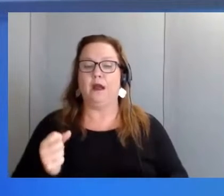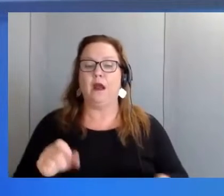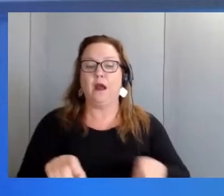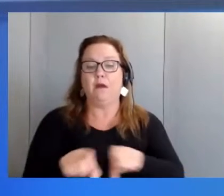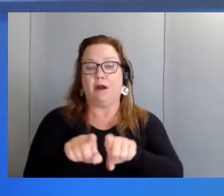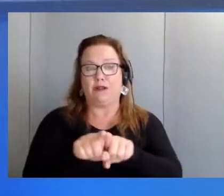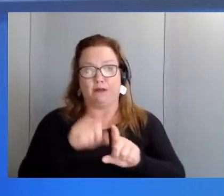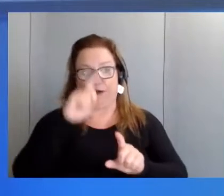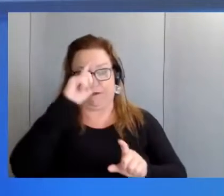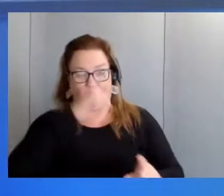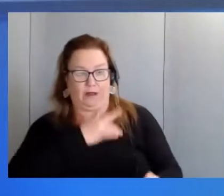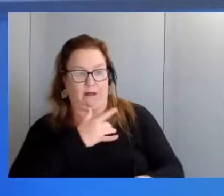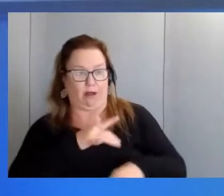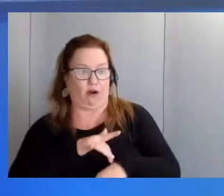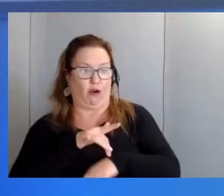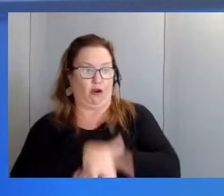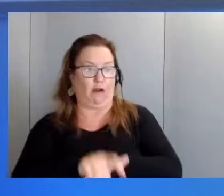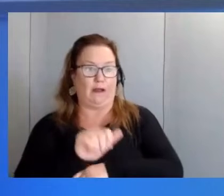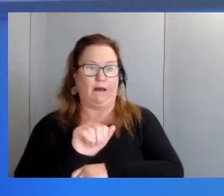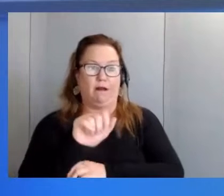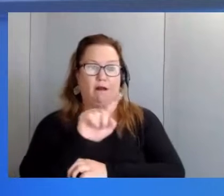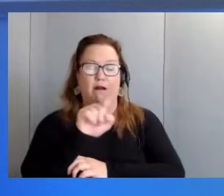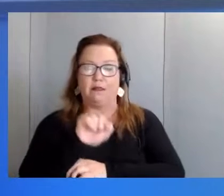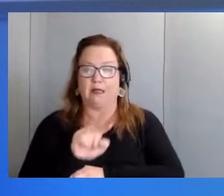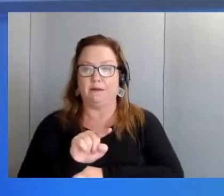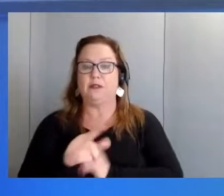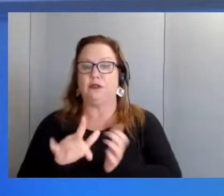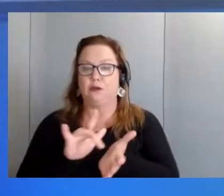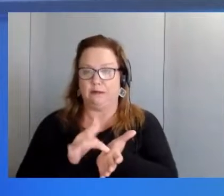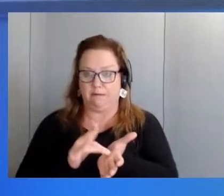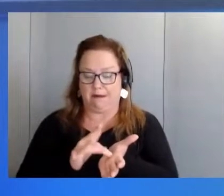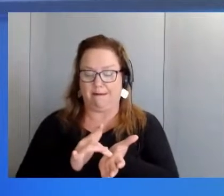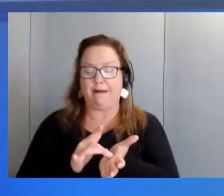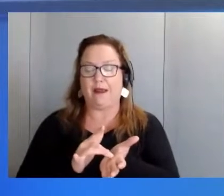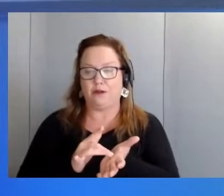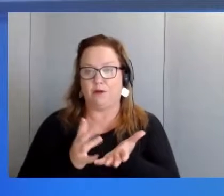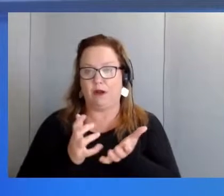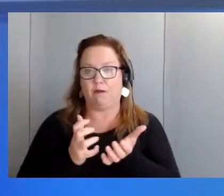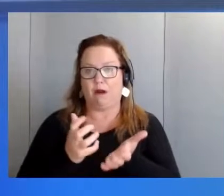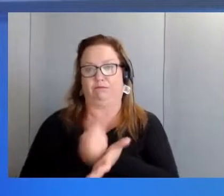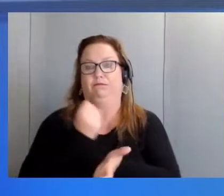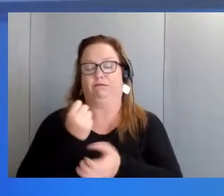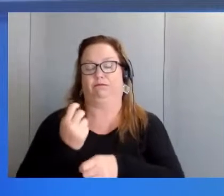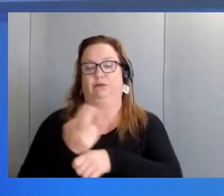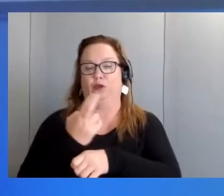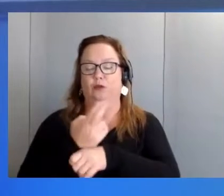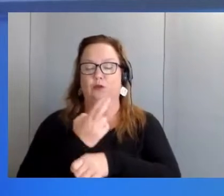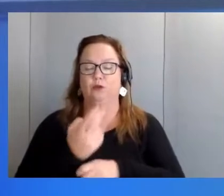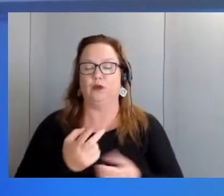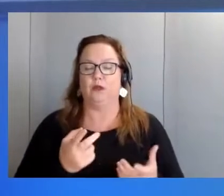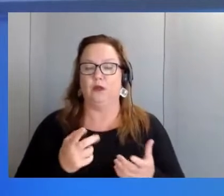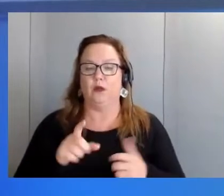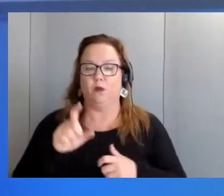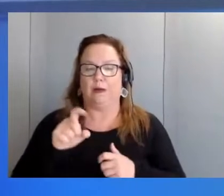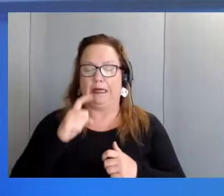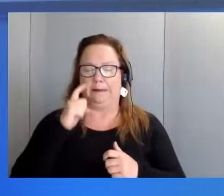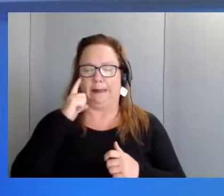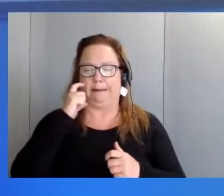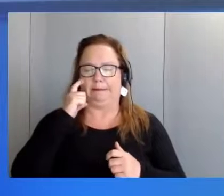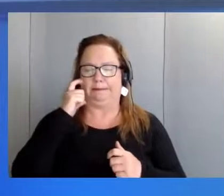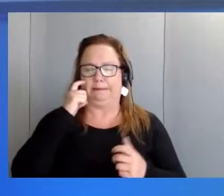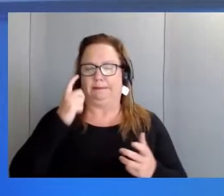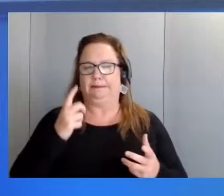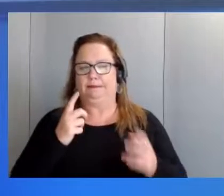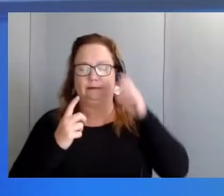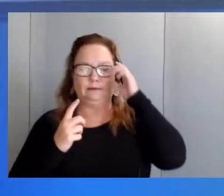something like early Alzheimer's, there are medications that we want to take advantage of. So I think we need to be suspicious